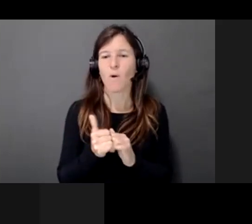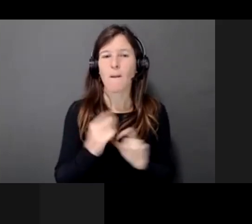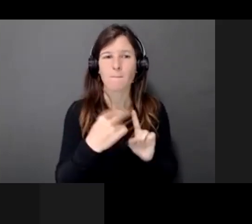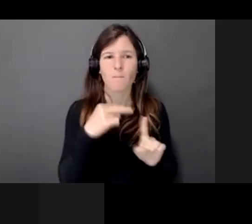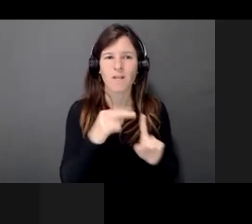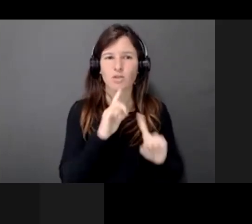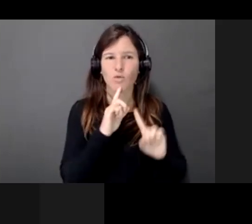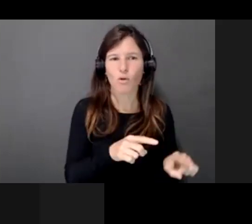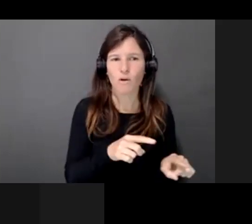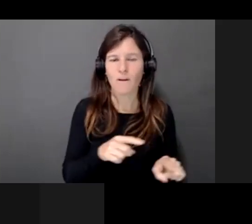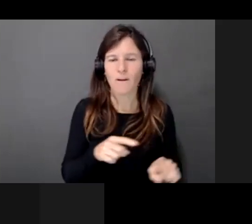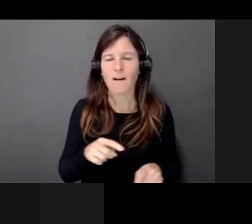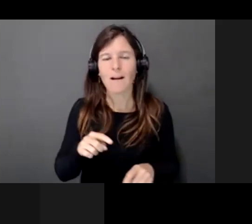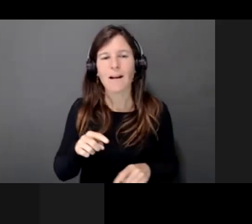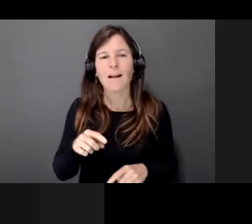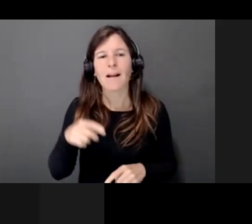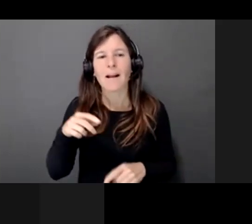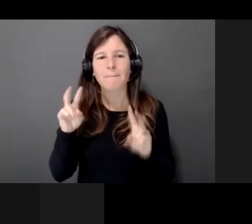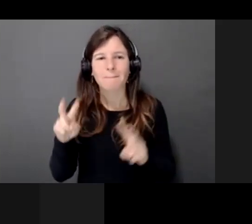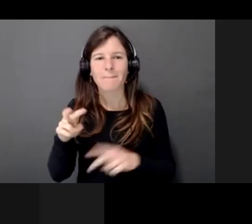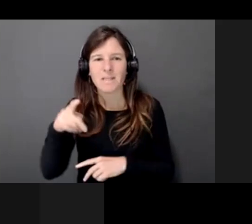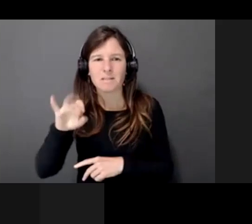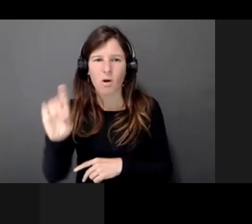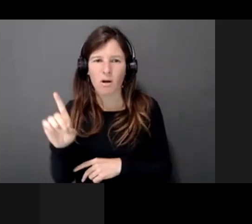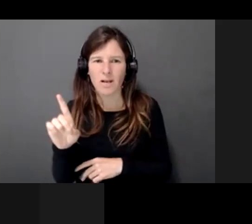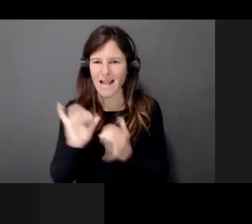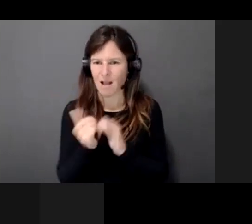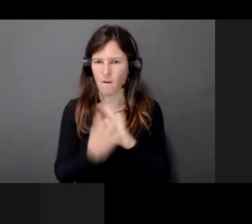What information do you need to provide to the court?